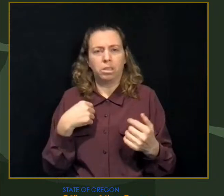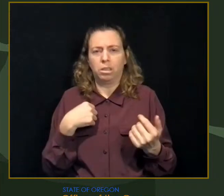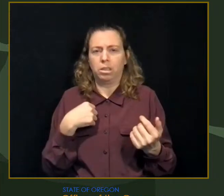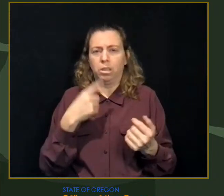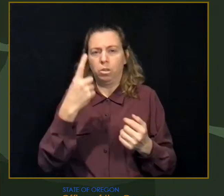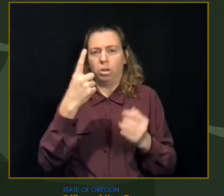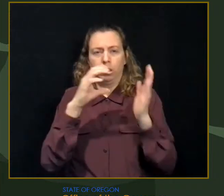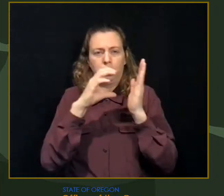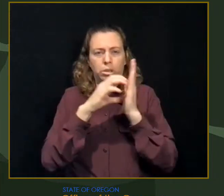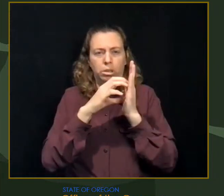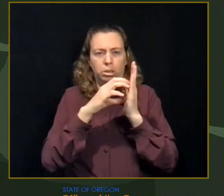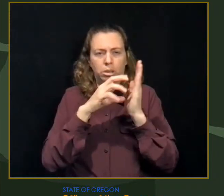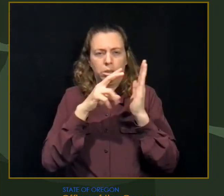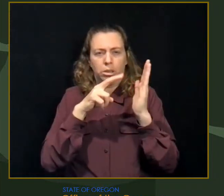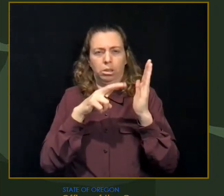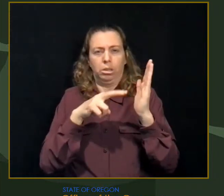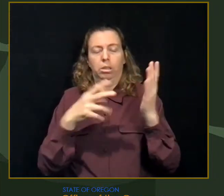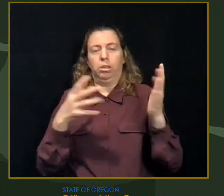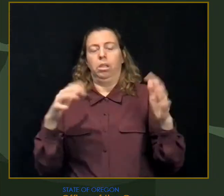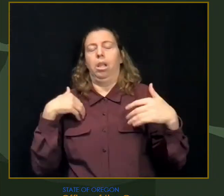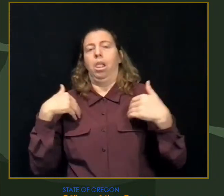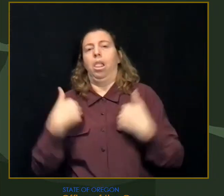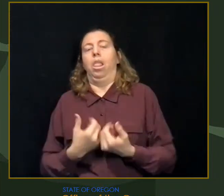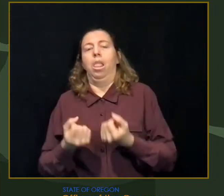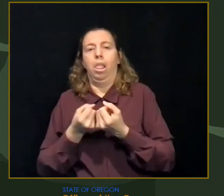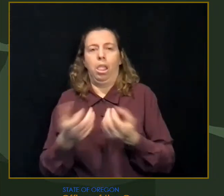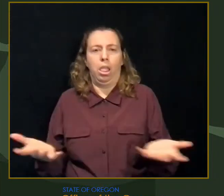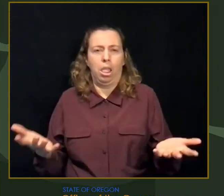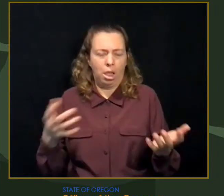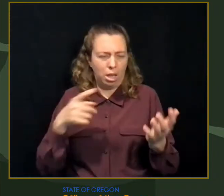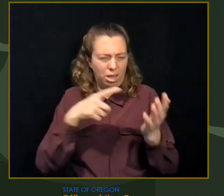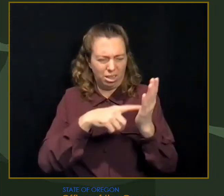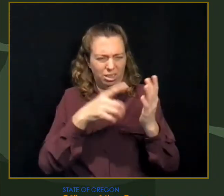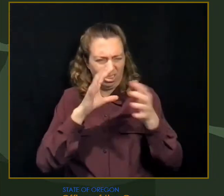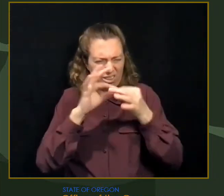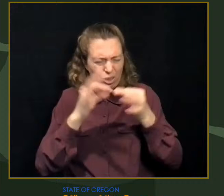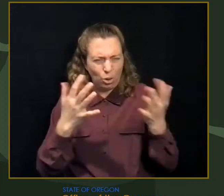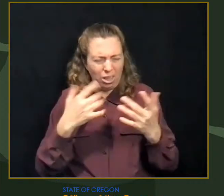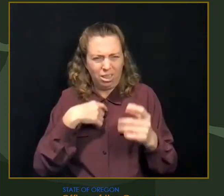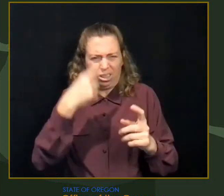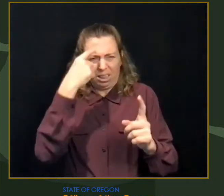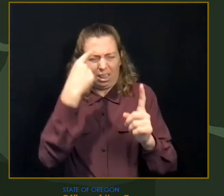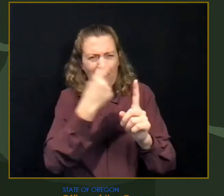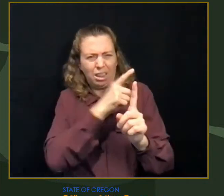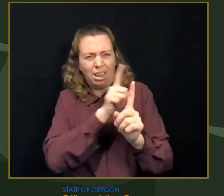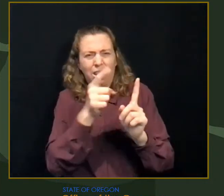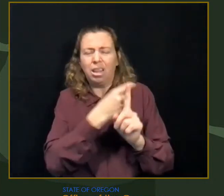frustrated. With the help of my teachers and staff, they have been very supportive at my school.